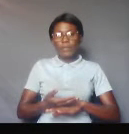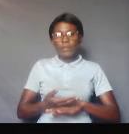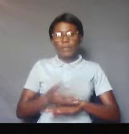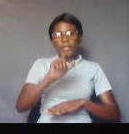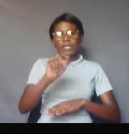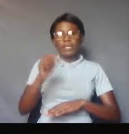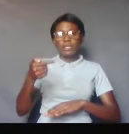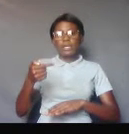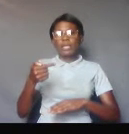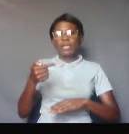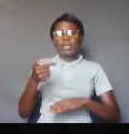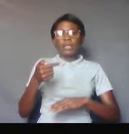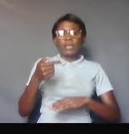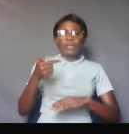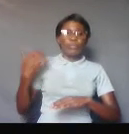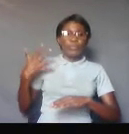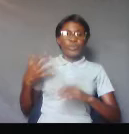answers. That's not our job.